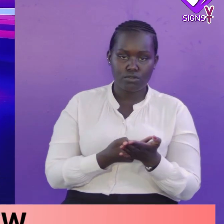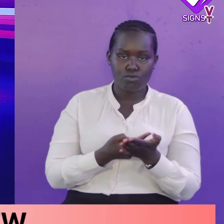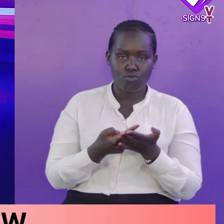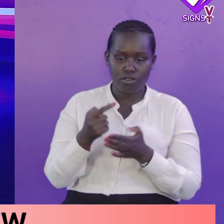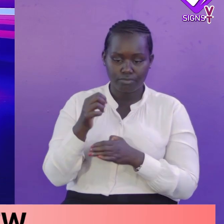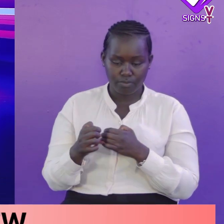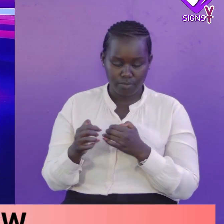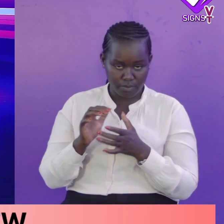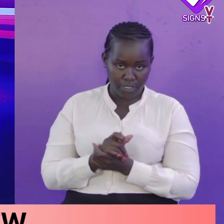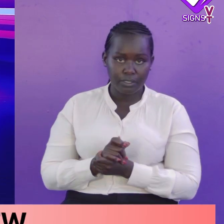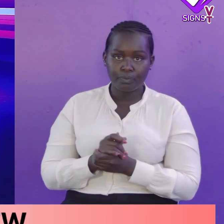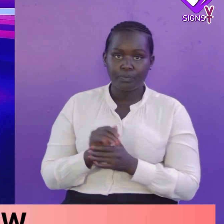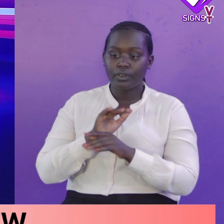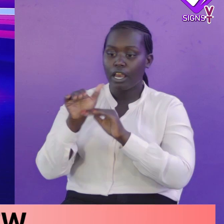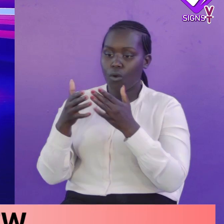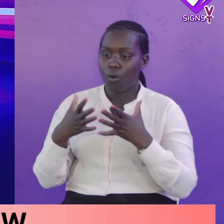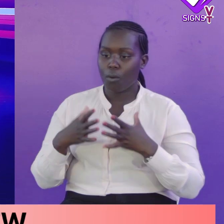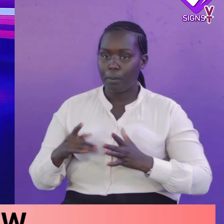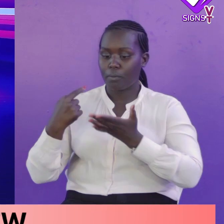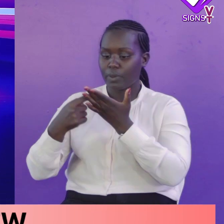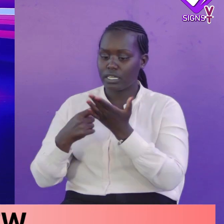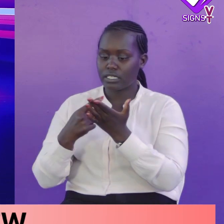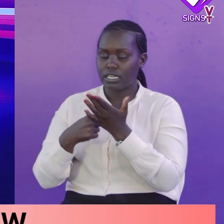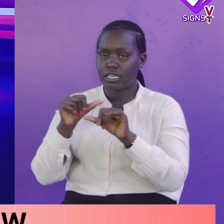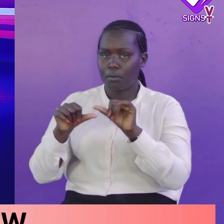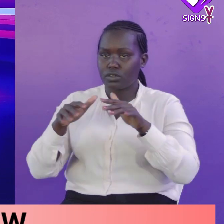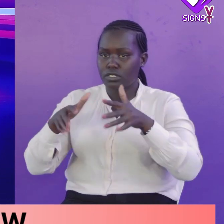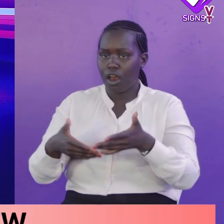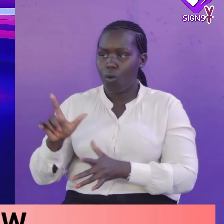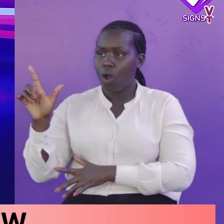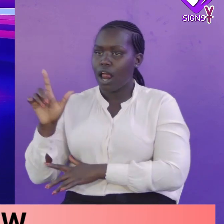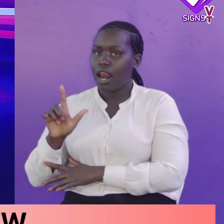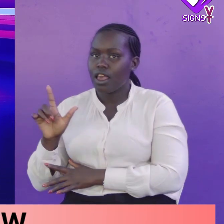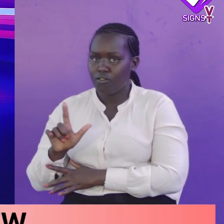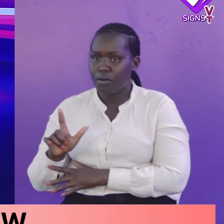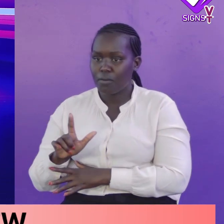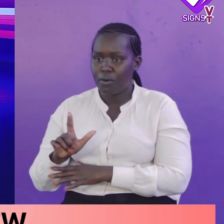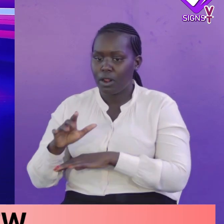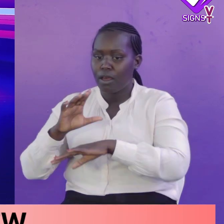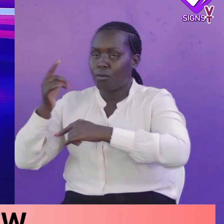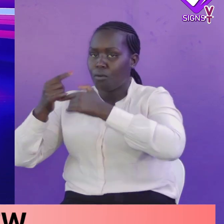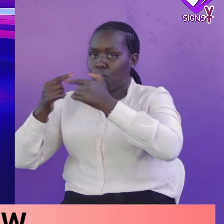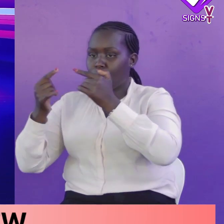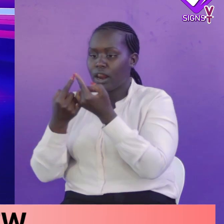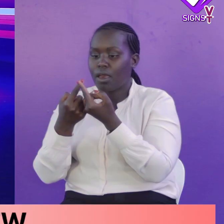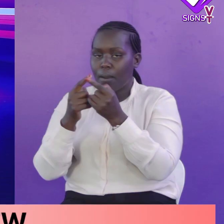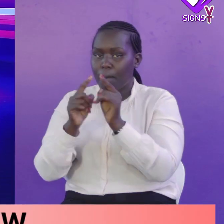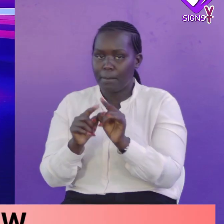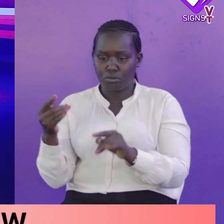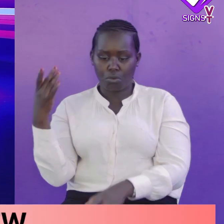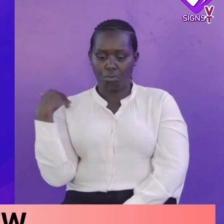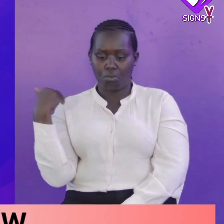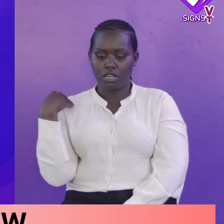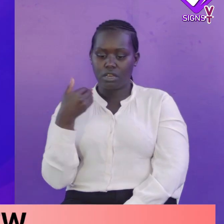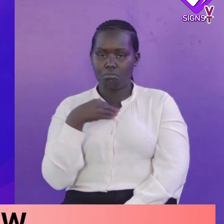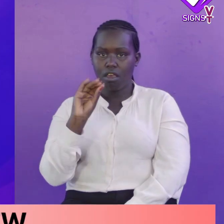and everyone is talking about how Liverpool luckily got their win, lakini msinisumbue. Ni